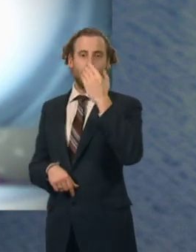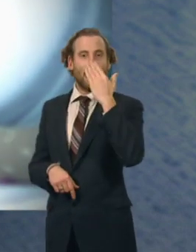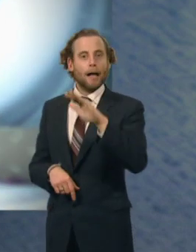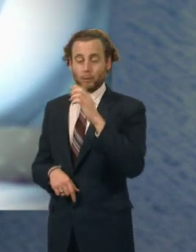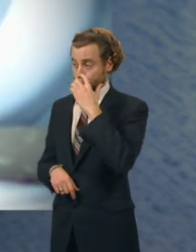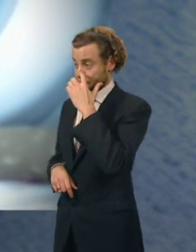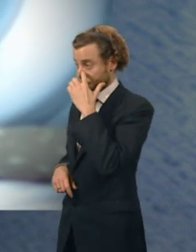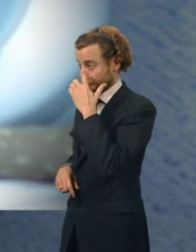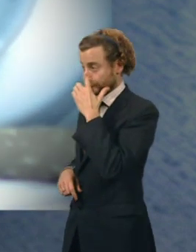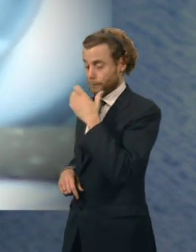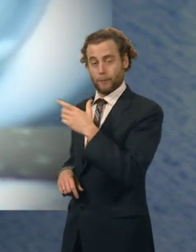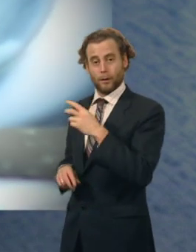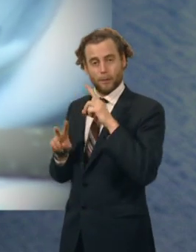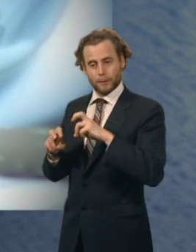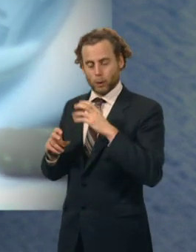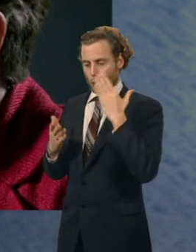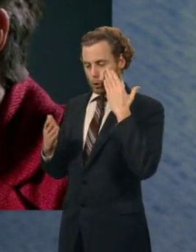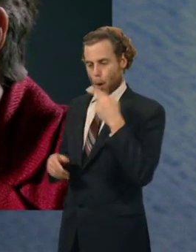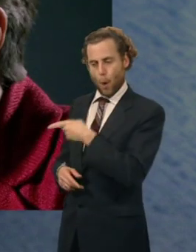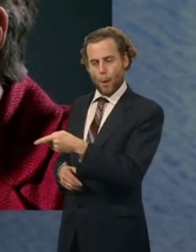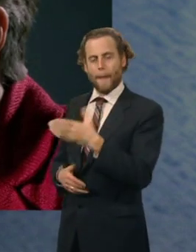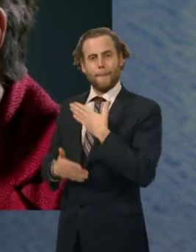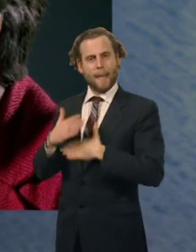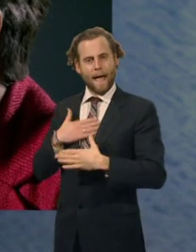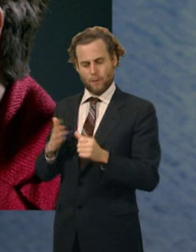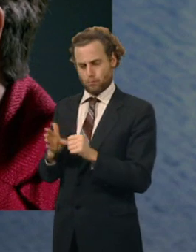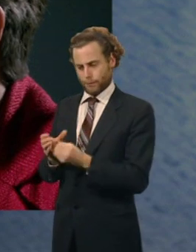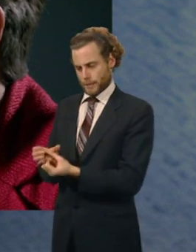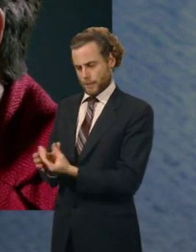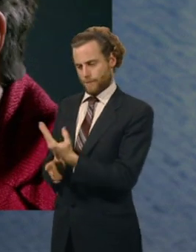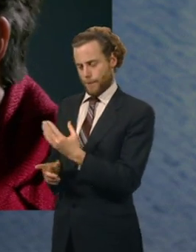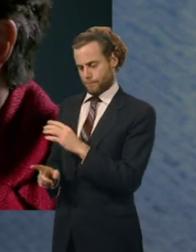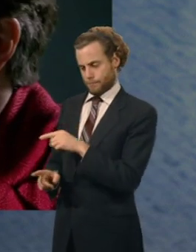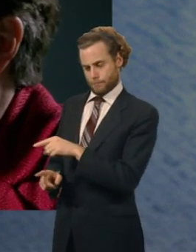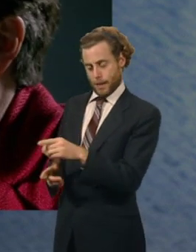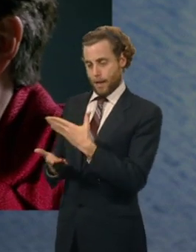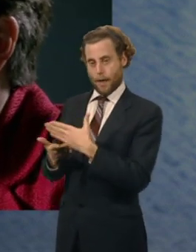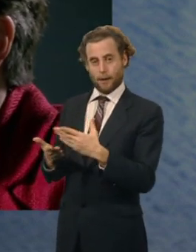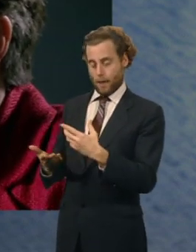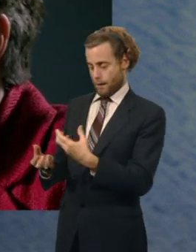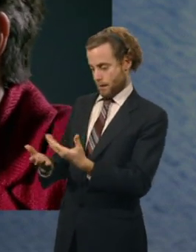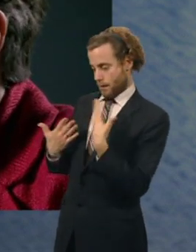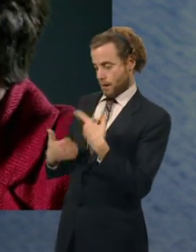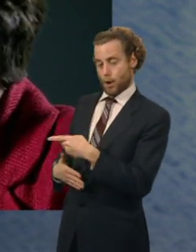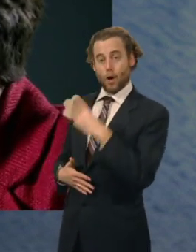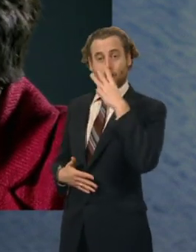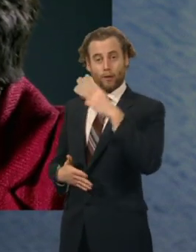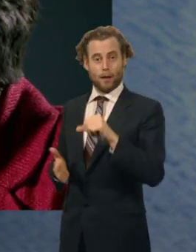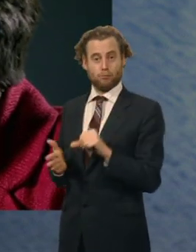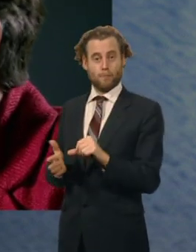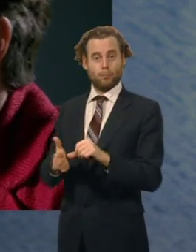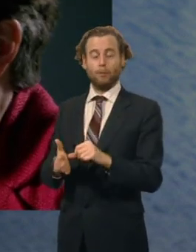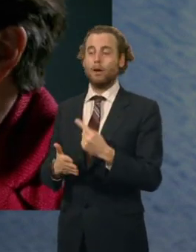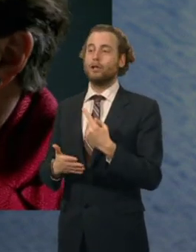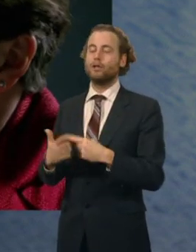were showing quite substantial behaviour problems, developmental problems by the time they were 3. And they weren't just a little bit